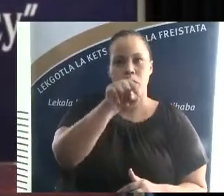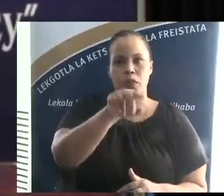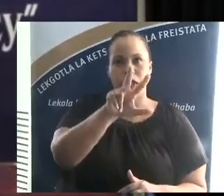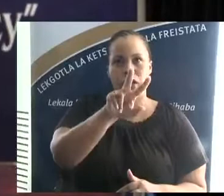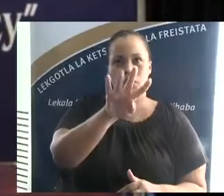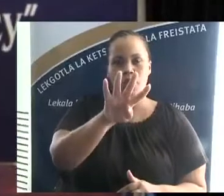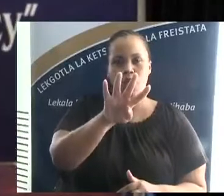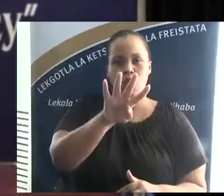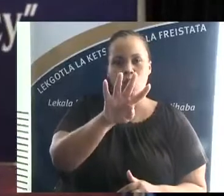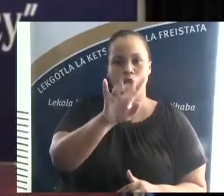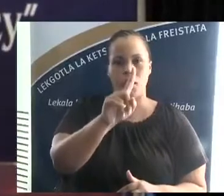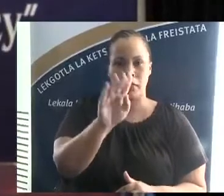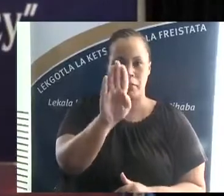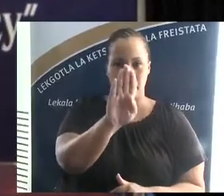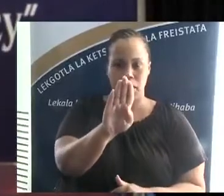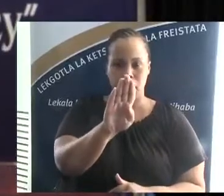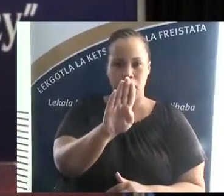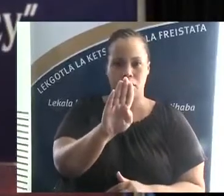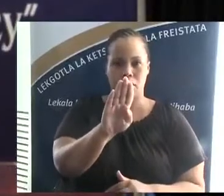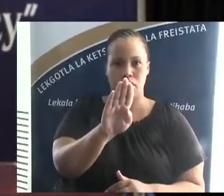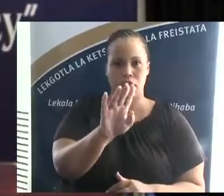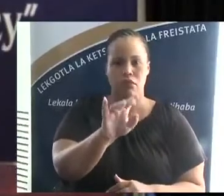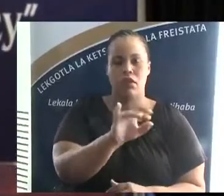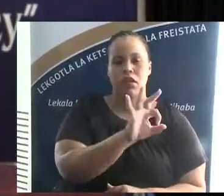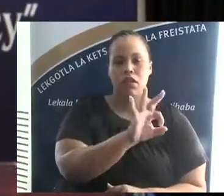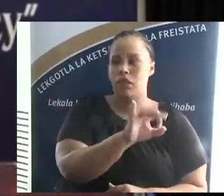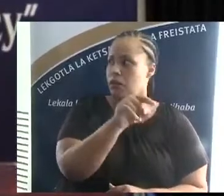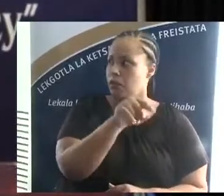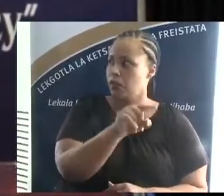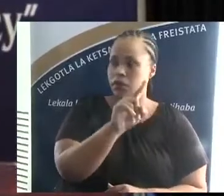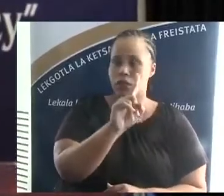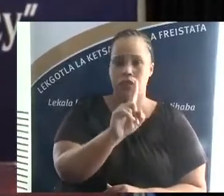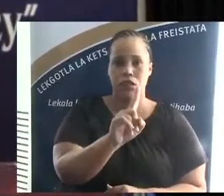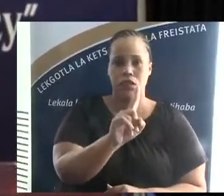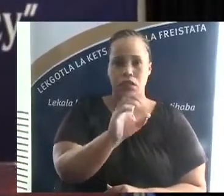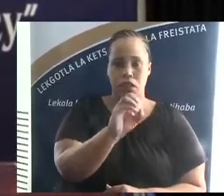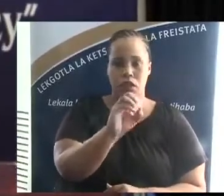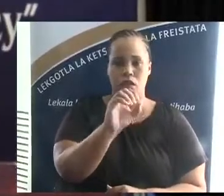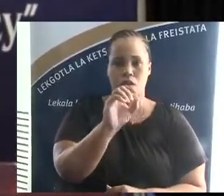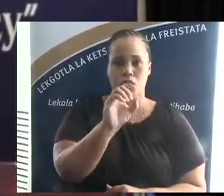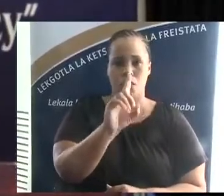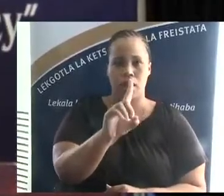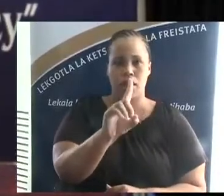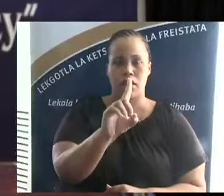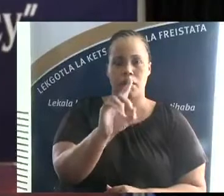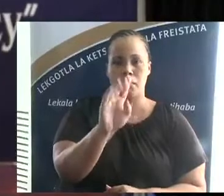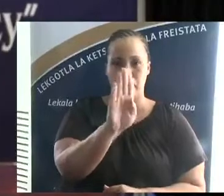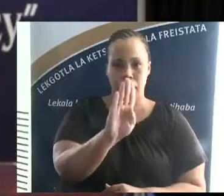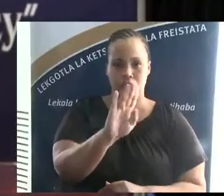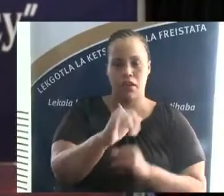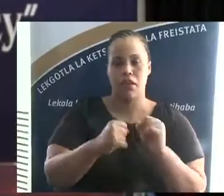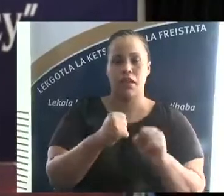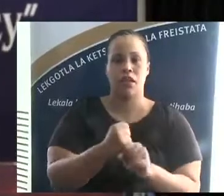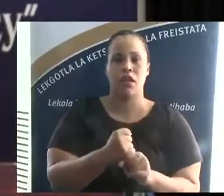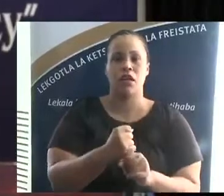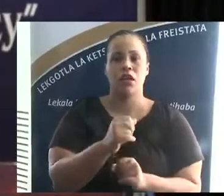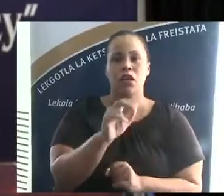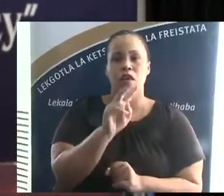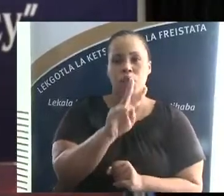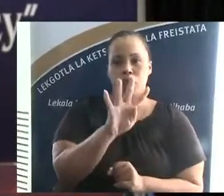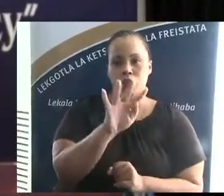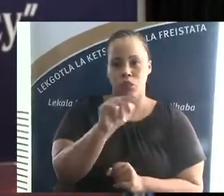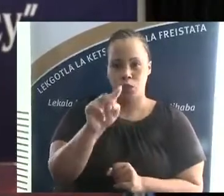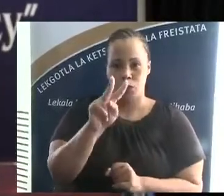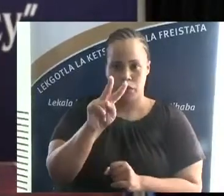in 23-24, and 3.017 billion in 24-25. On agriculture and